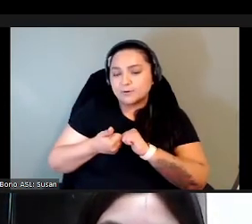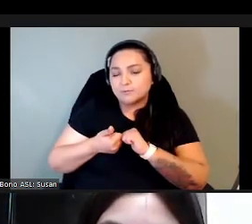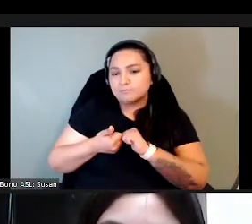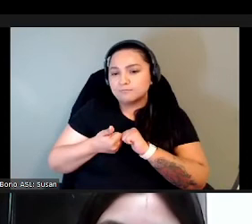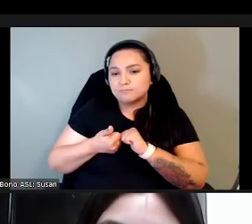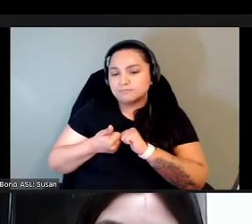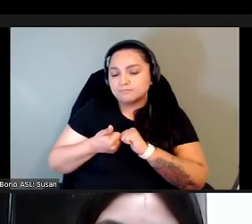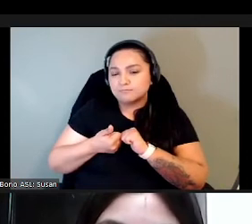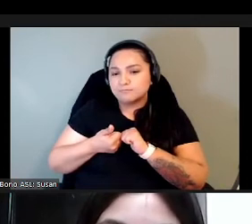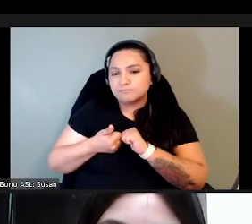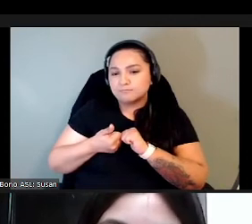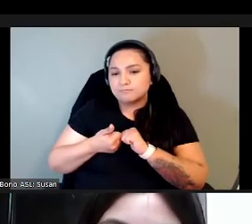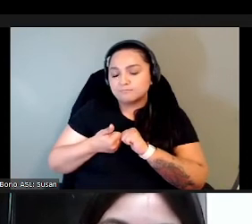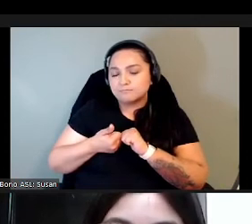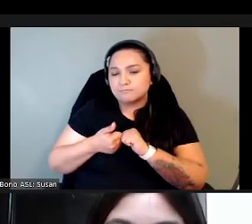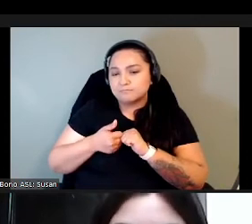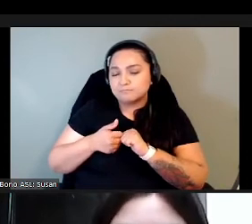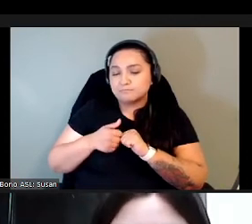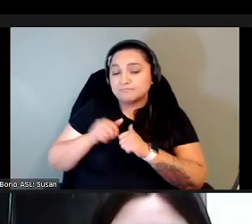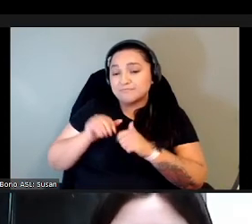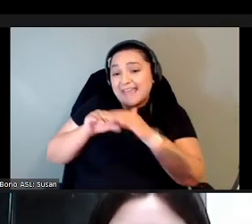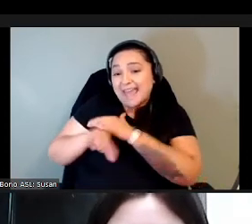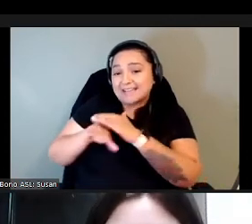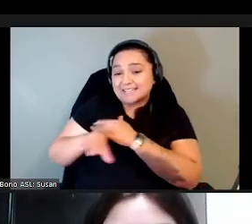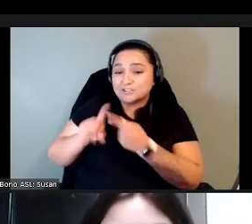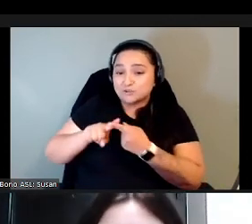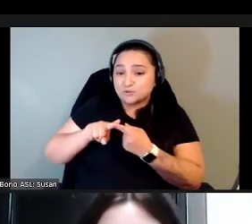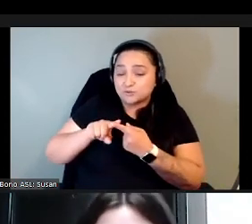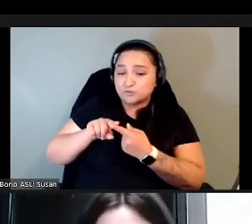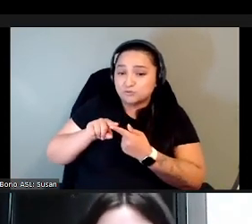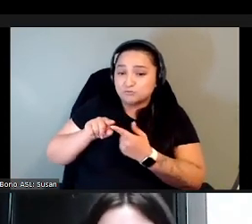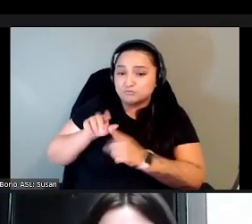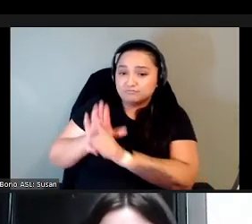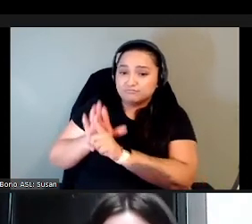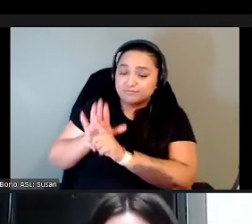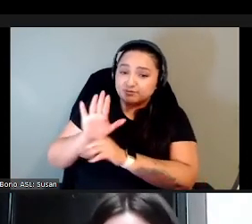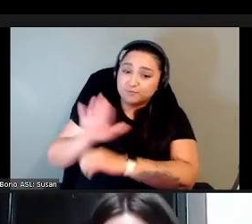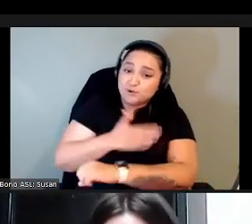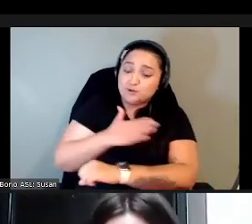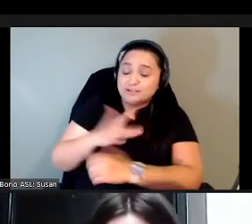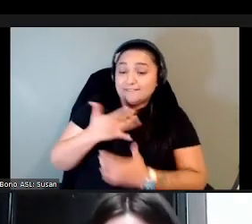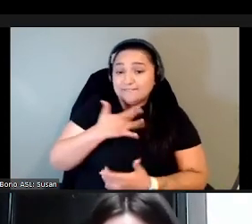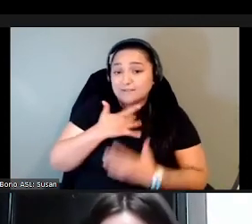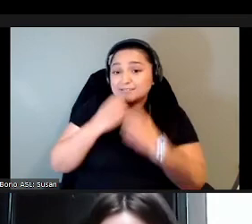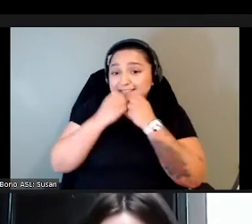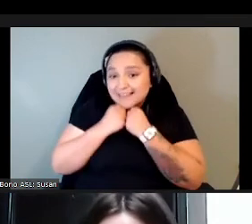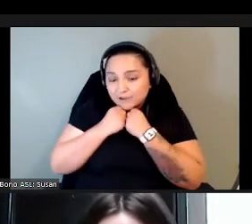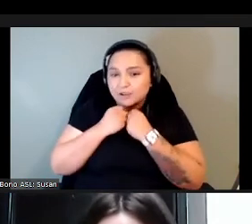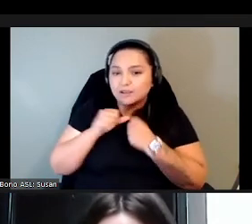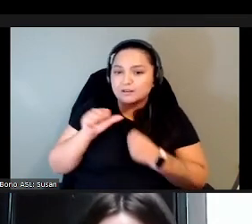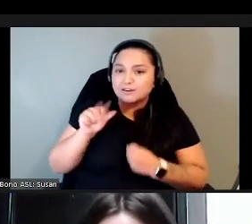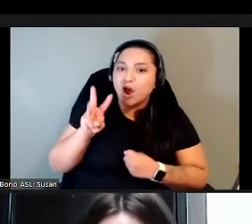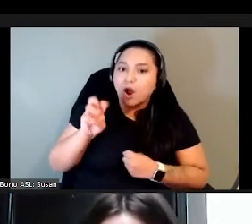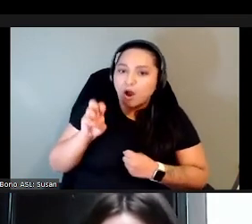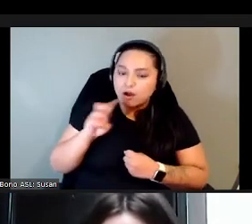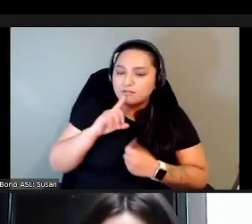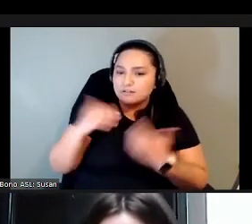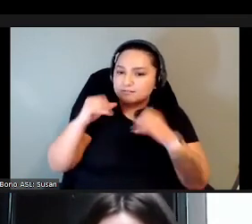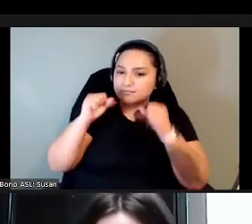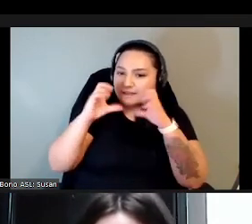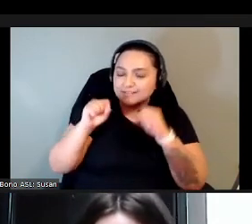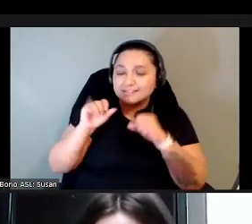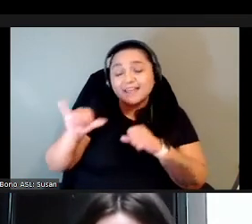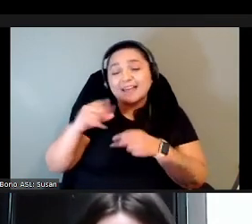to what to me feels like sacred and awe. Even though it has the name clinically designed improvisatory music, I think